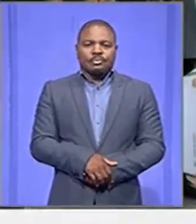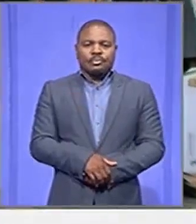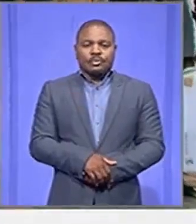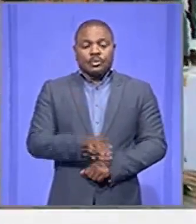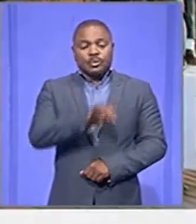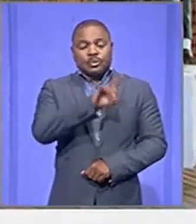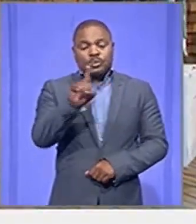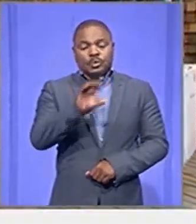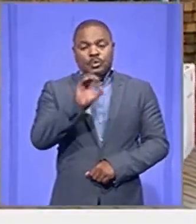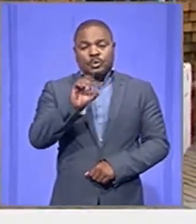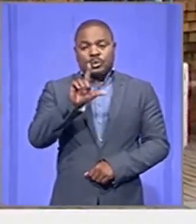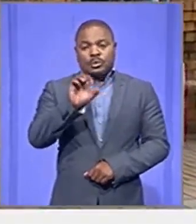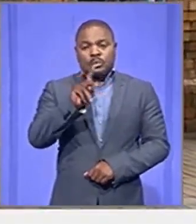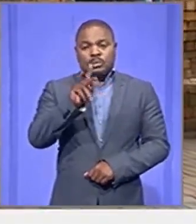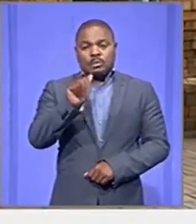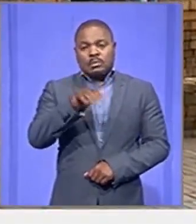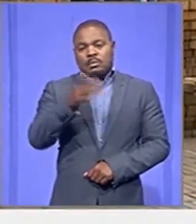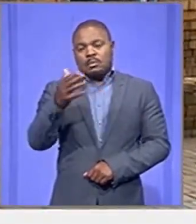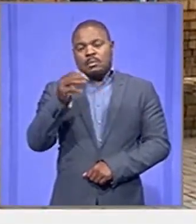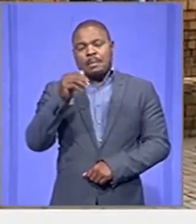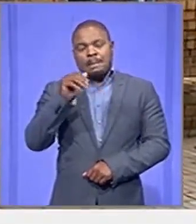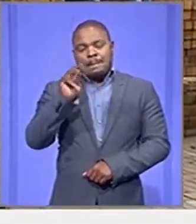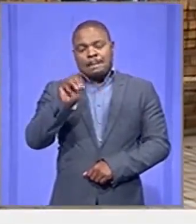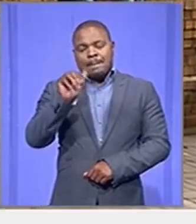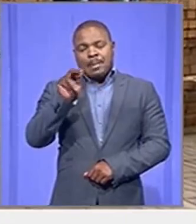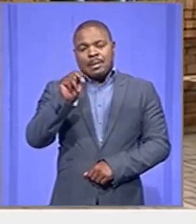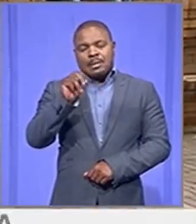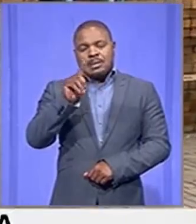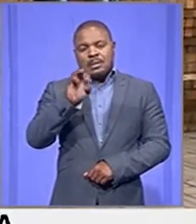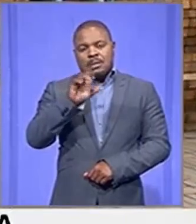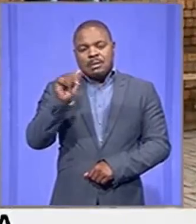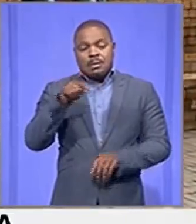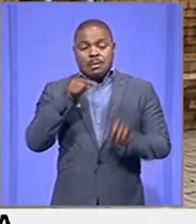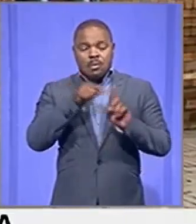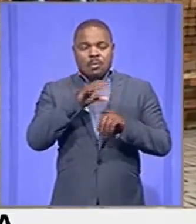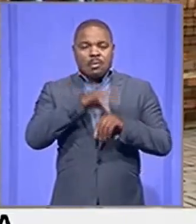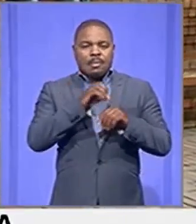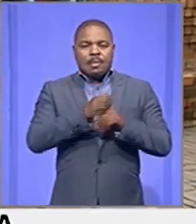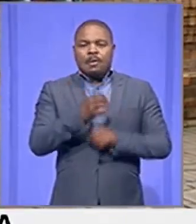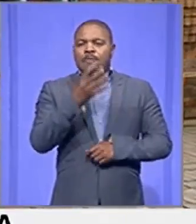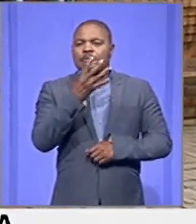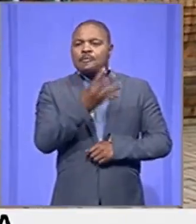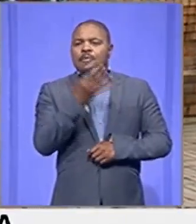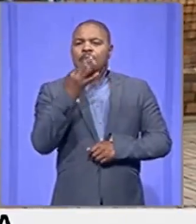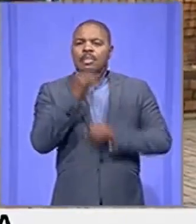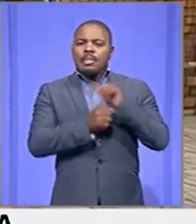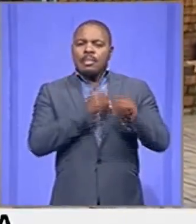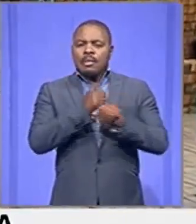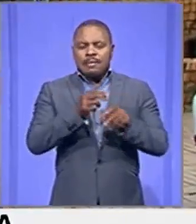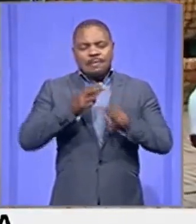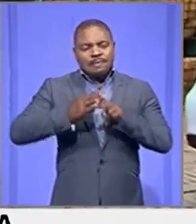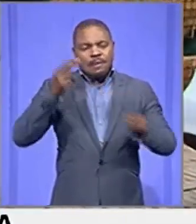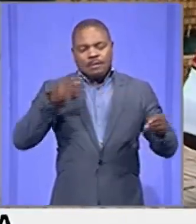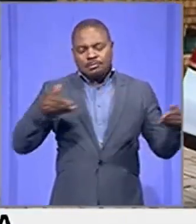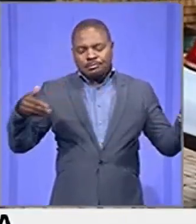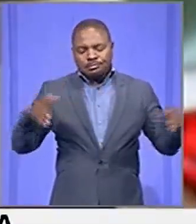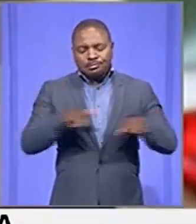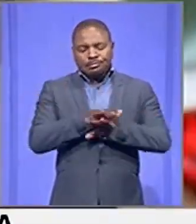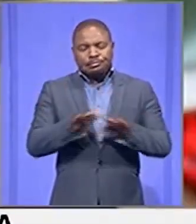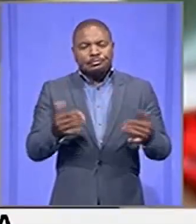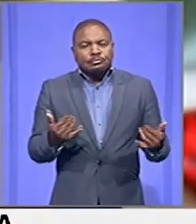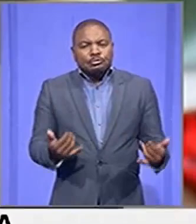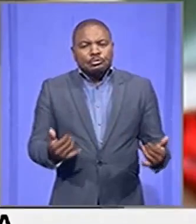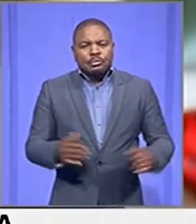Zweleka Mandela ya hlokahetseng ka Mantaha a le dilemo di 43 o phomoditswe borokong ba o qetela ka jeno.